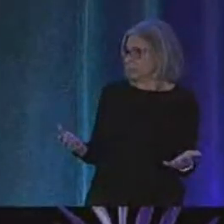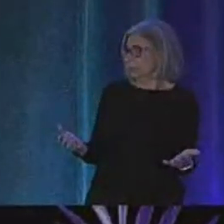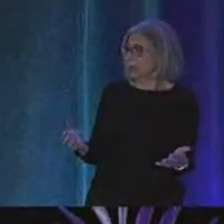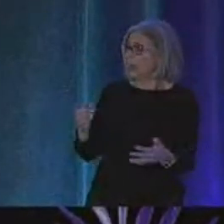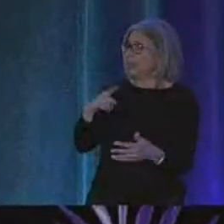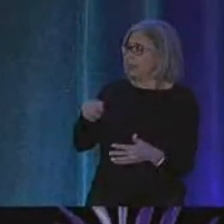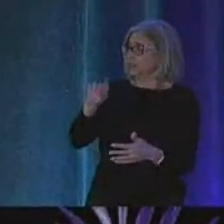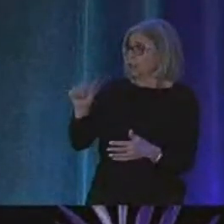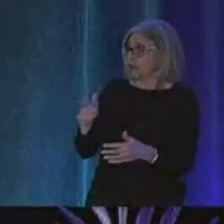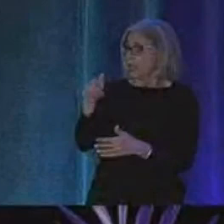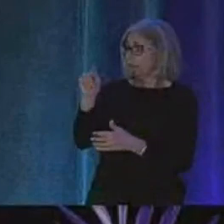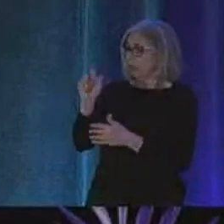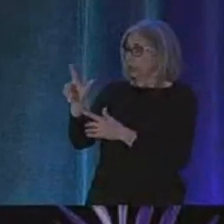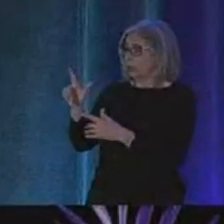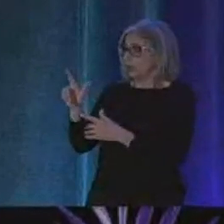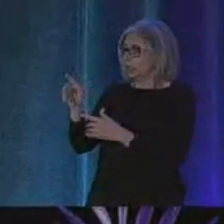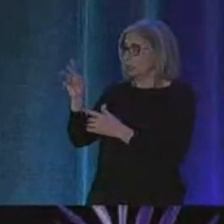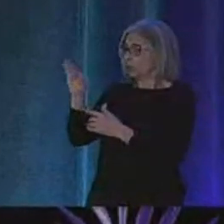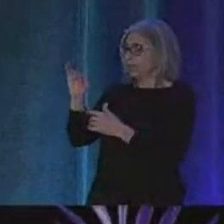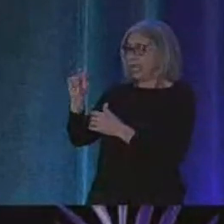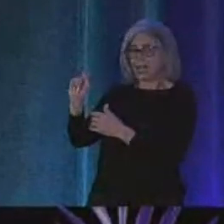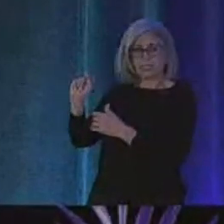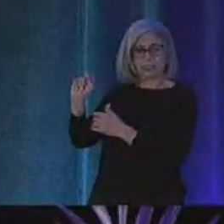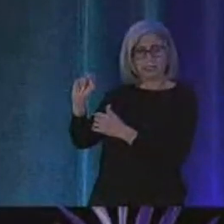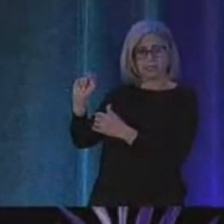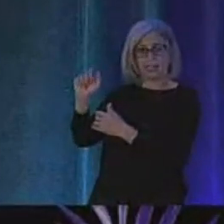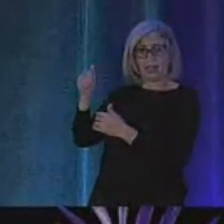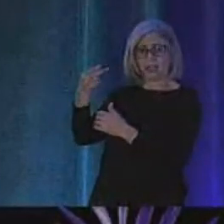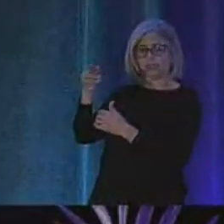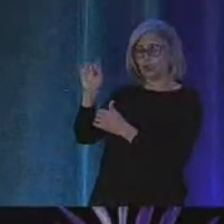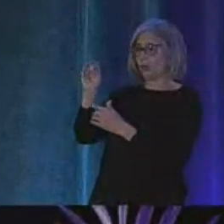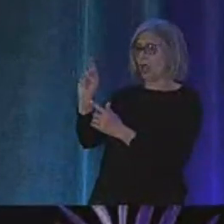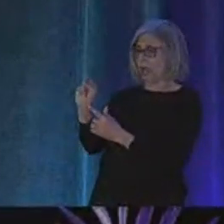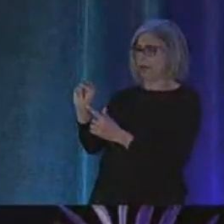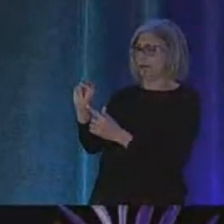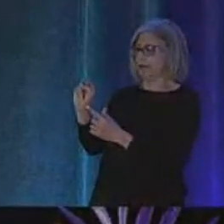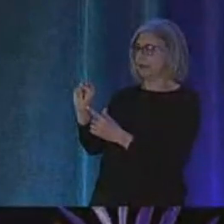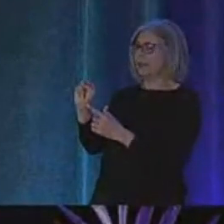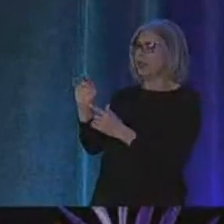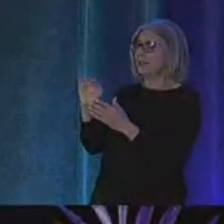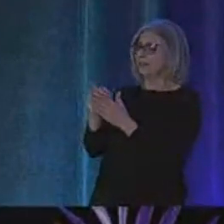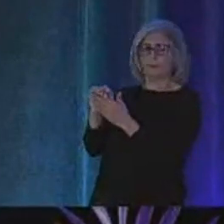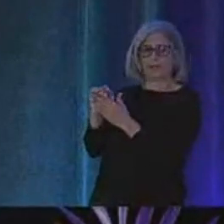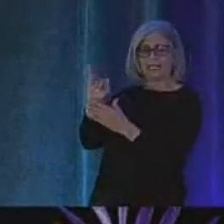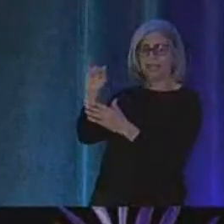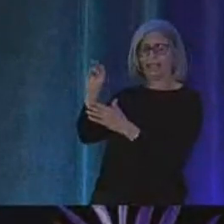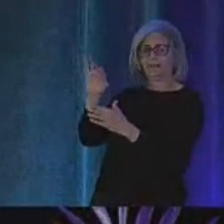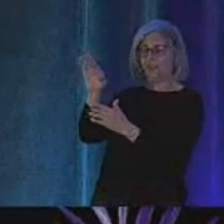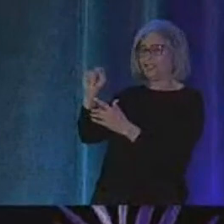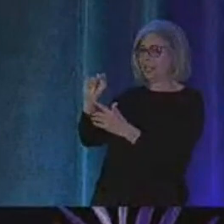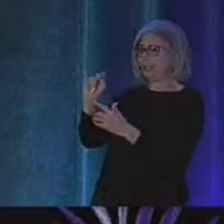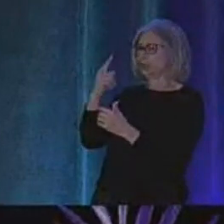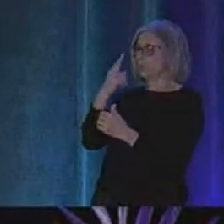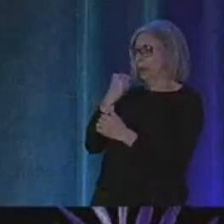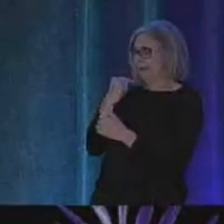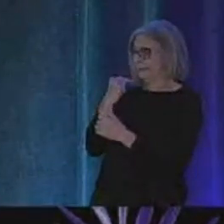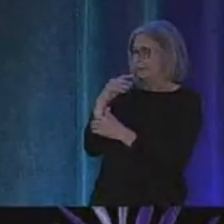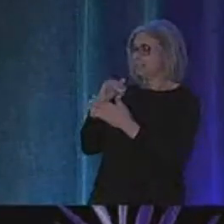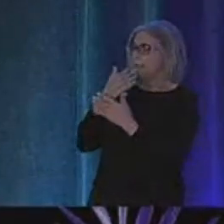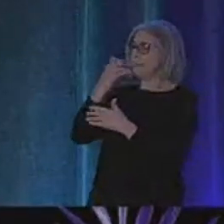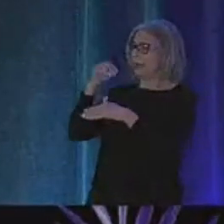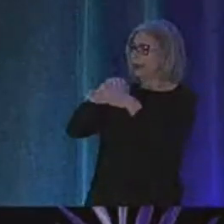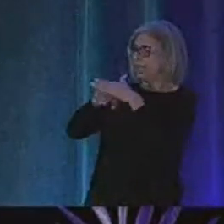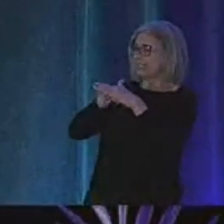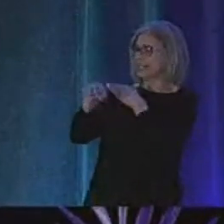There's another tool called Reactjs, which is something put out by Infinite Red that is supposed to help give you better